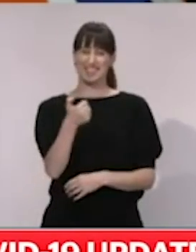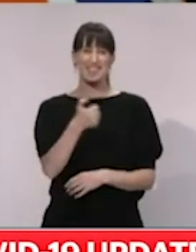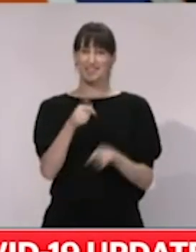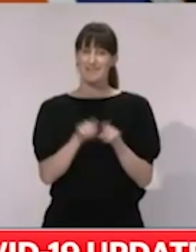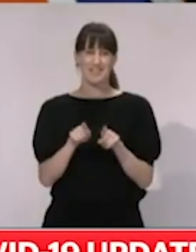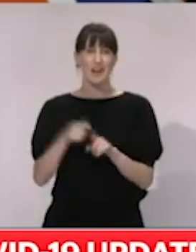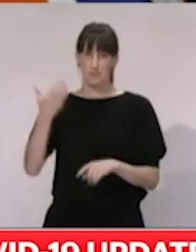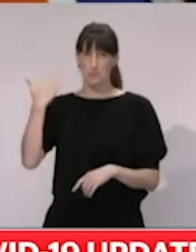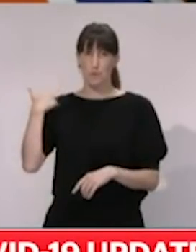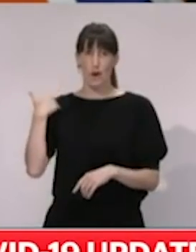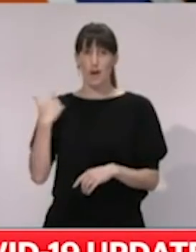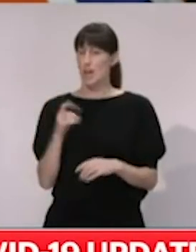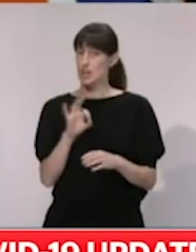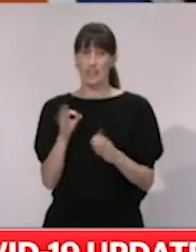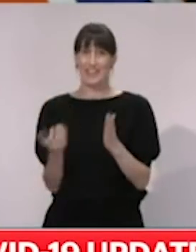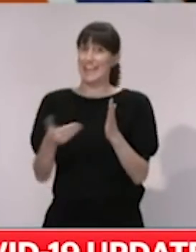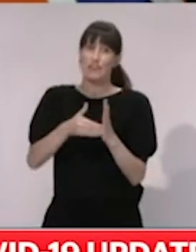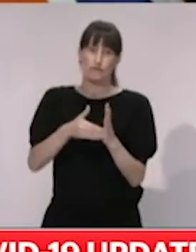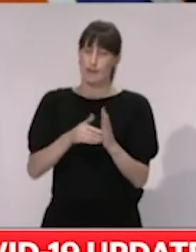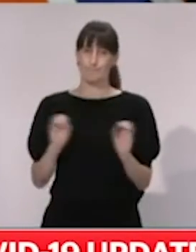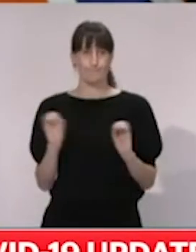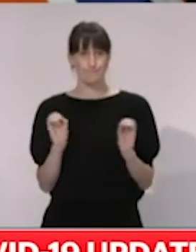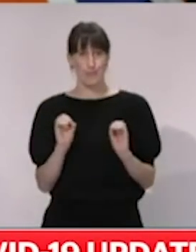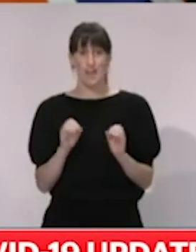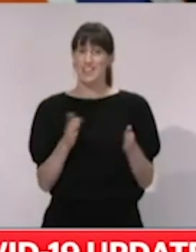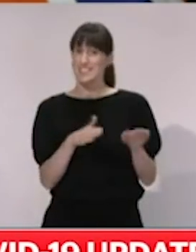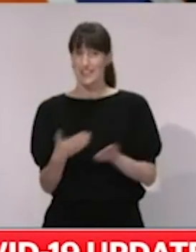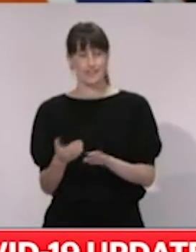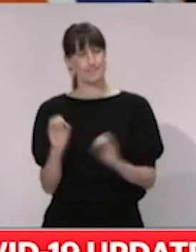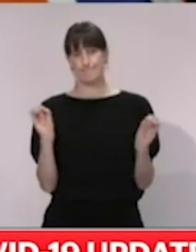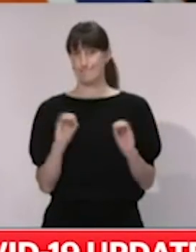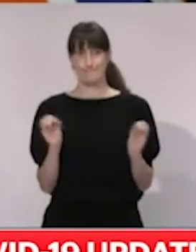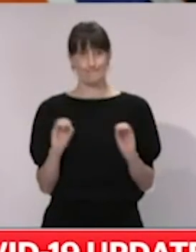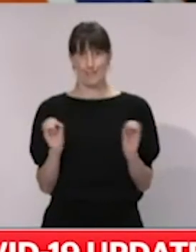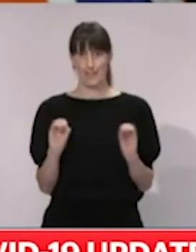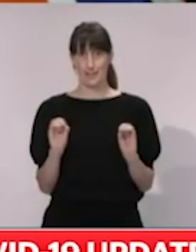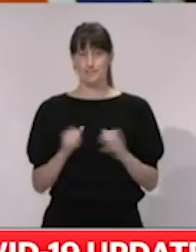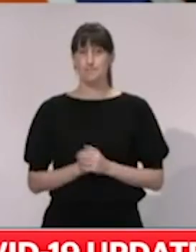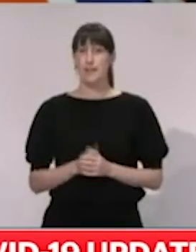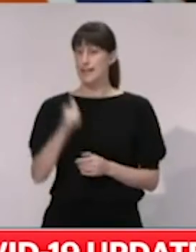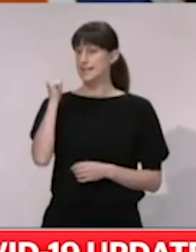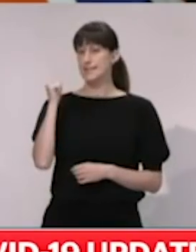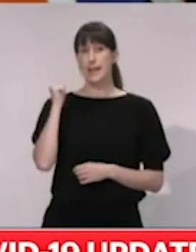any of those. And there are no additional deaths to report today. Yesterday there were